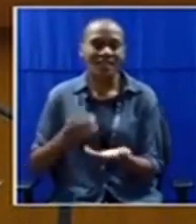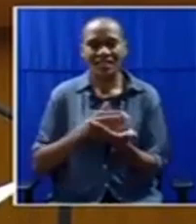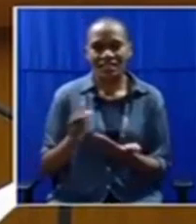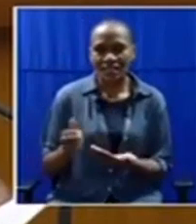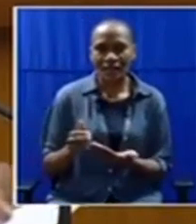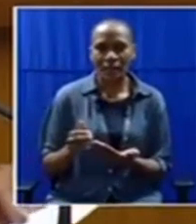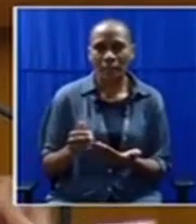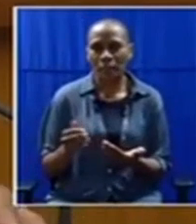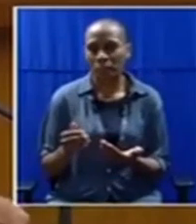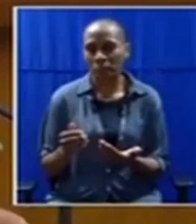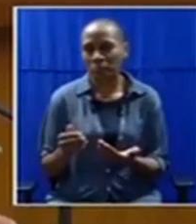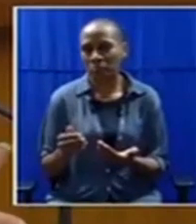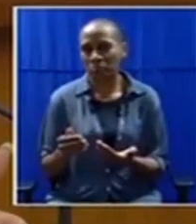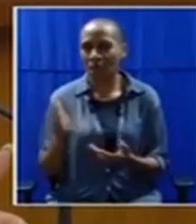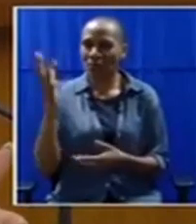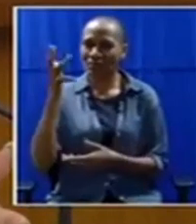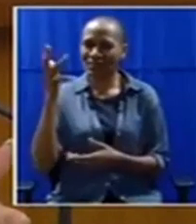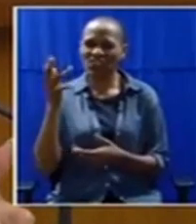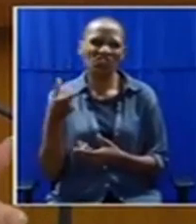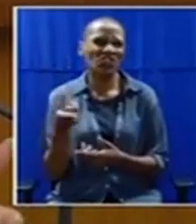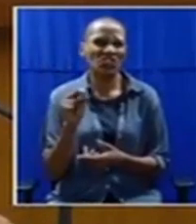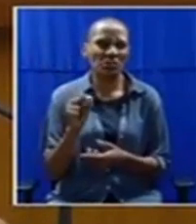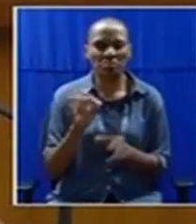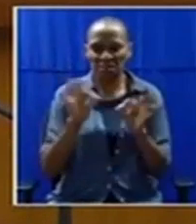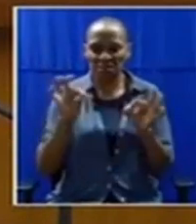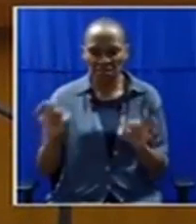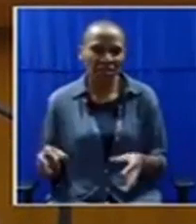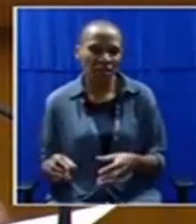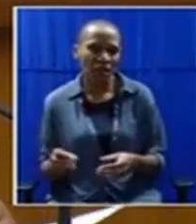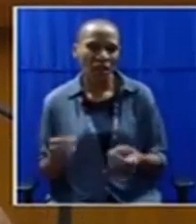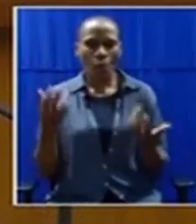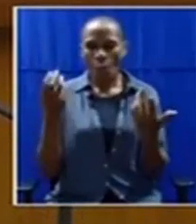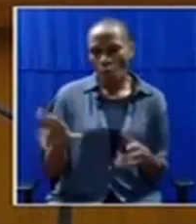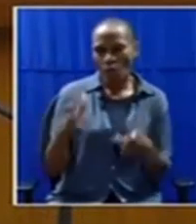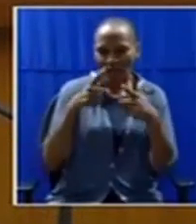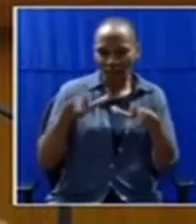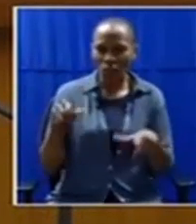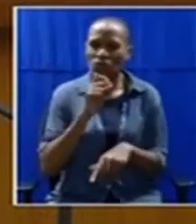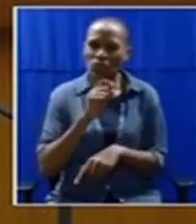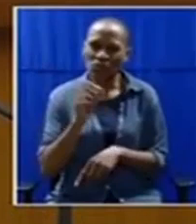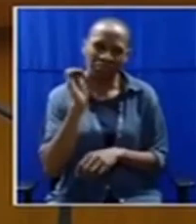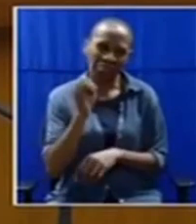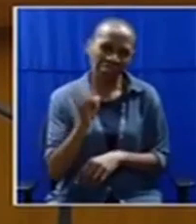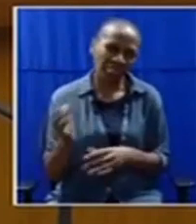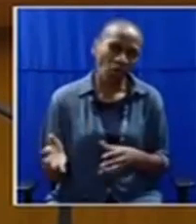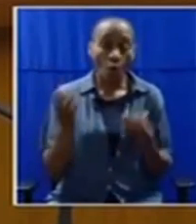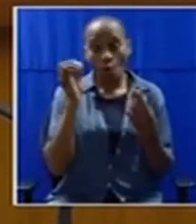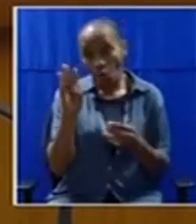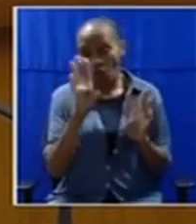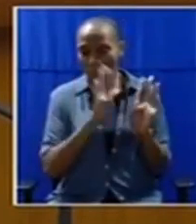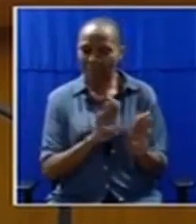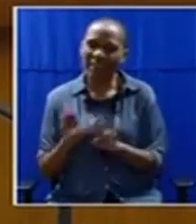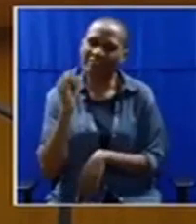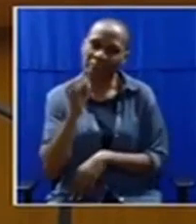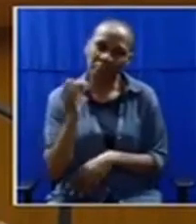cheap political point scoring stunts, often leading to totally unacceptable and unparliamentary behavior. Those who